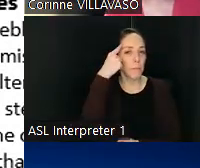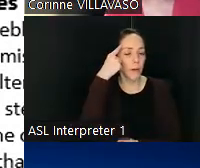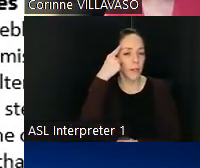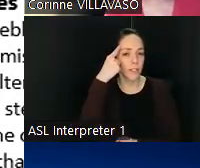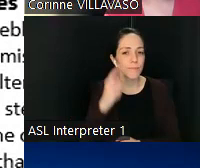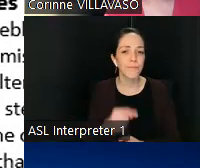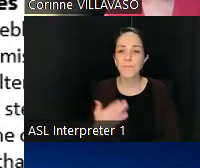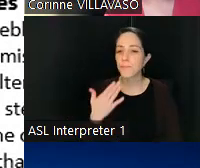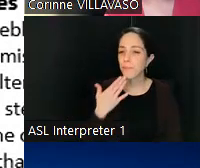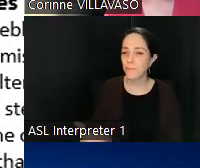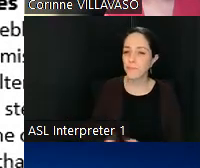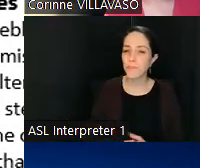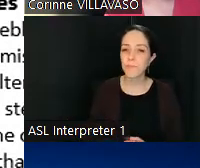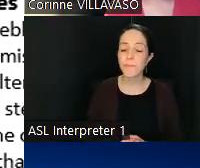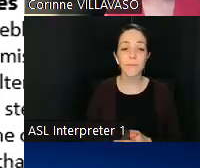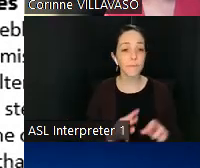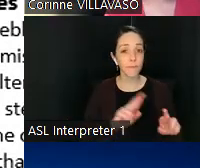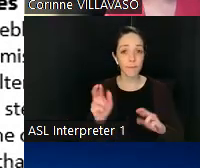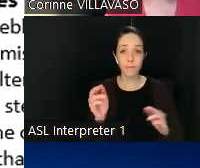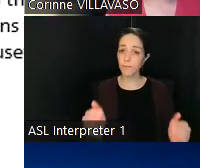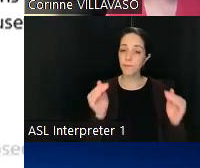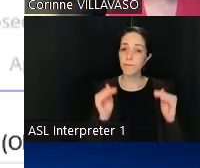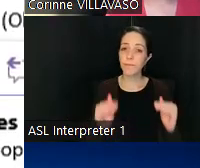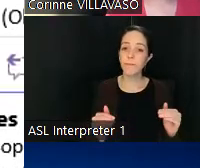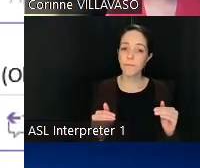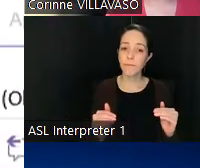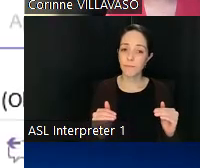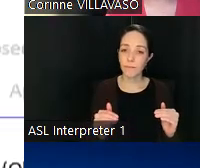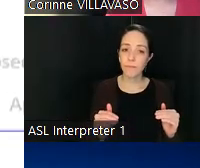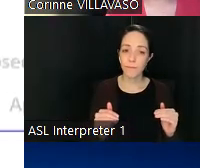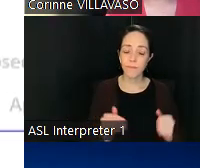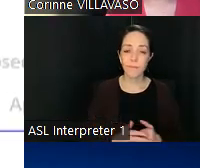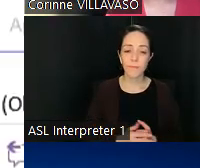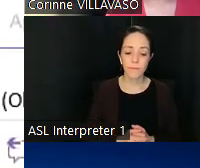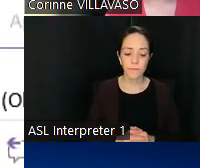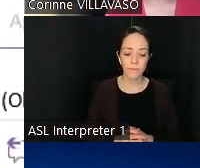Thank you. May we move forward and we can possibly circle back?